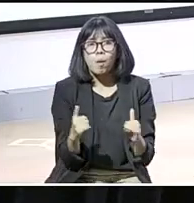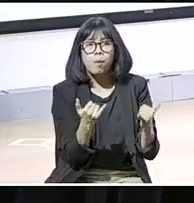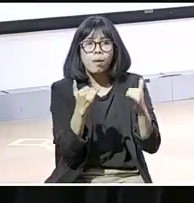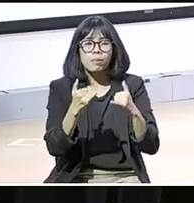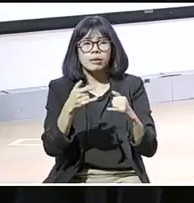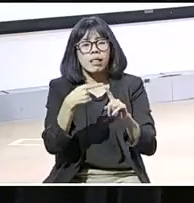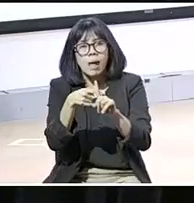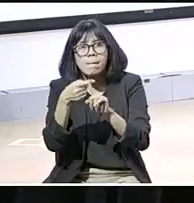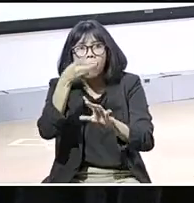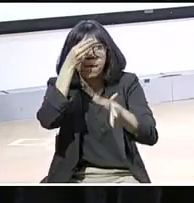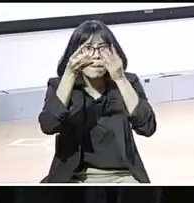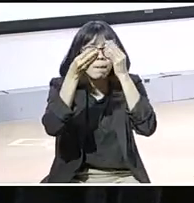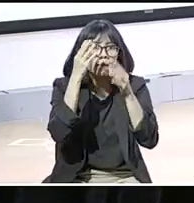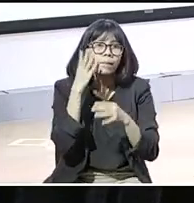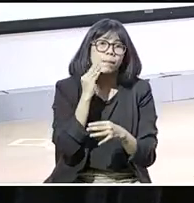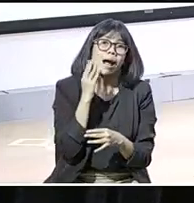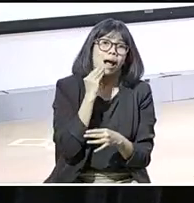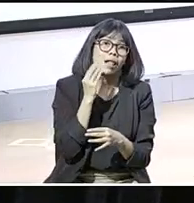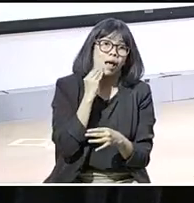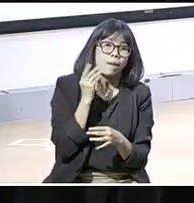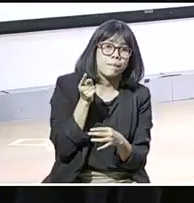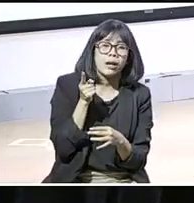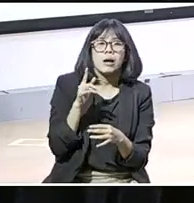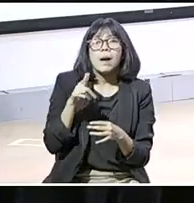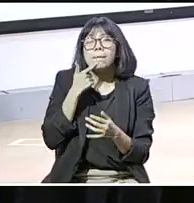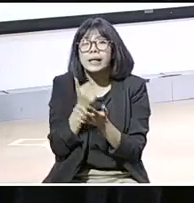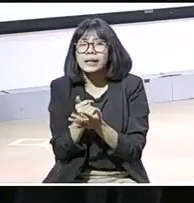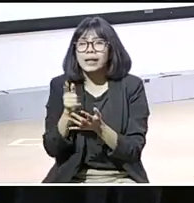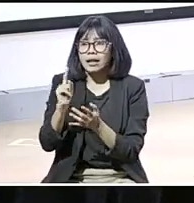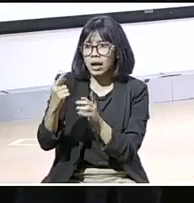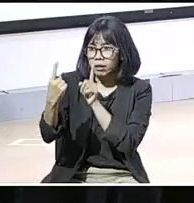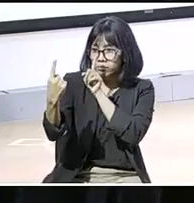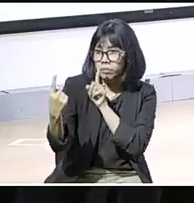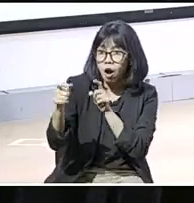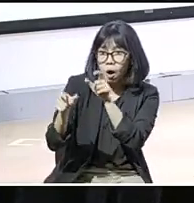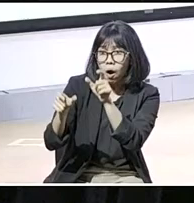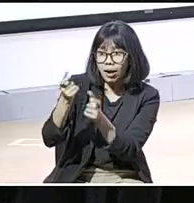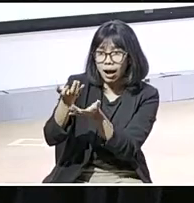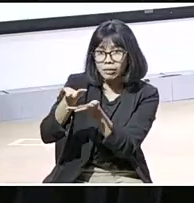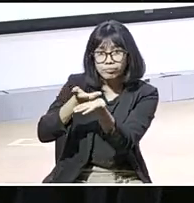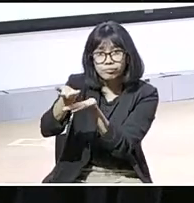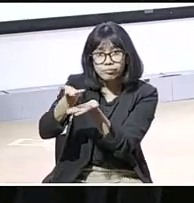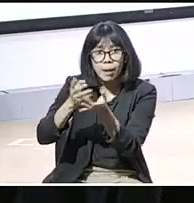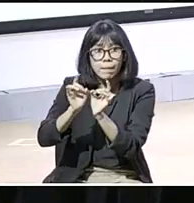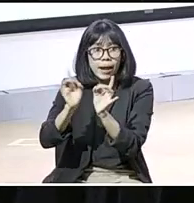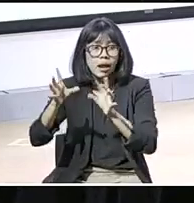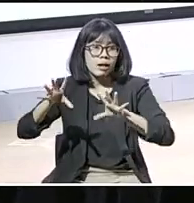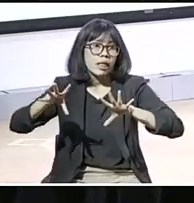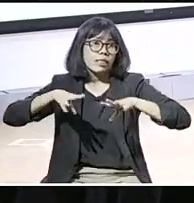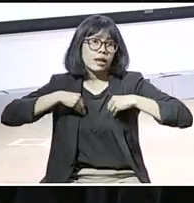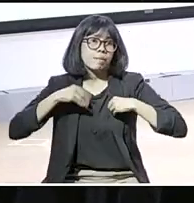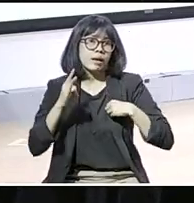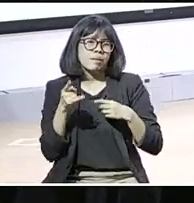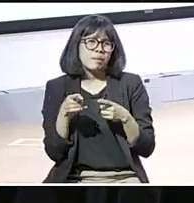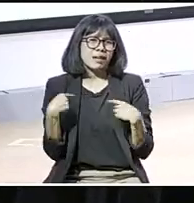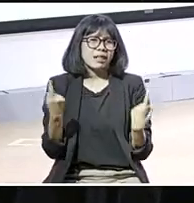people, and making me more accepting, and just understanding, you know, we're all, you know,